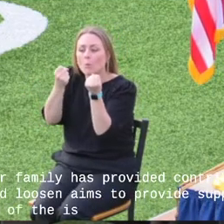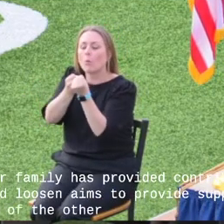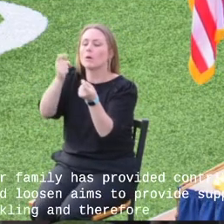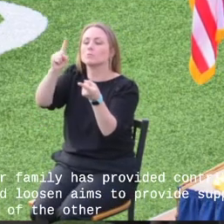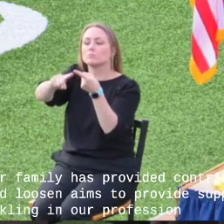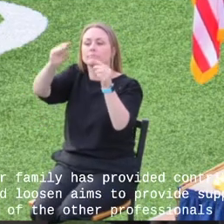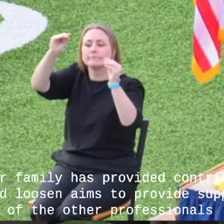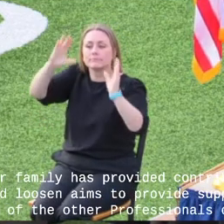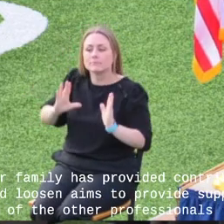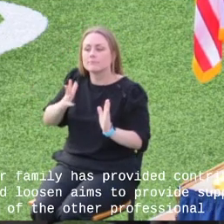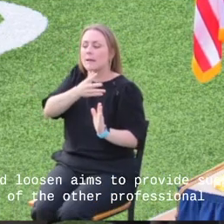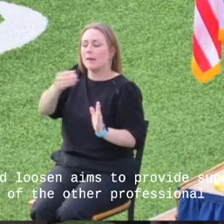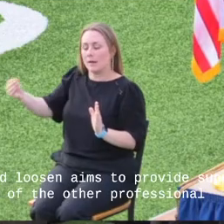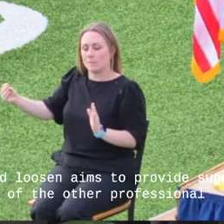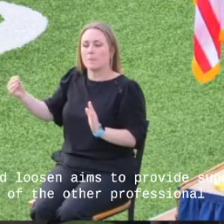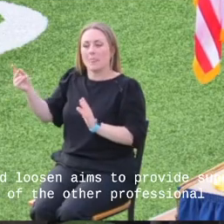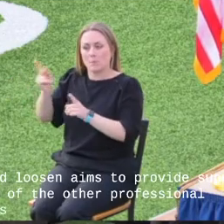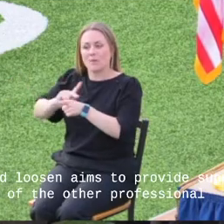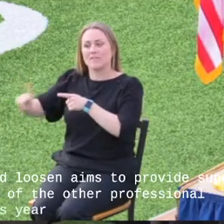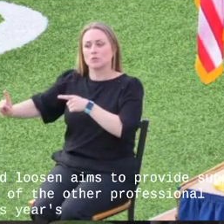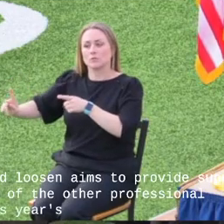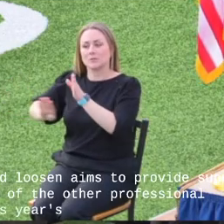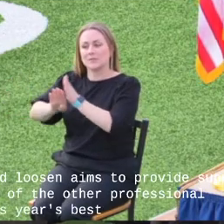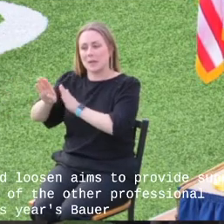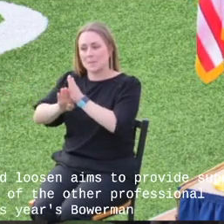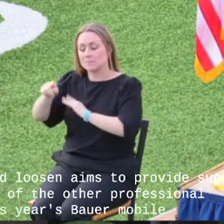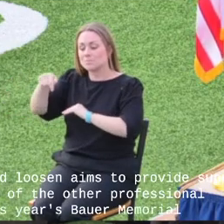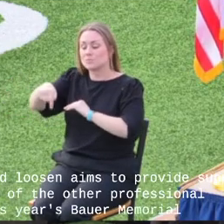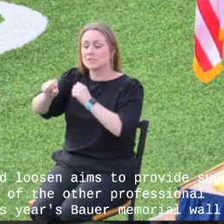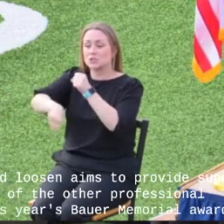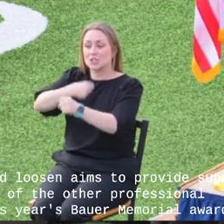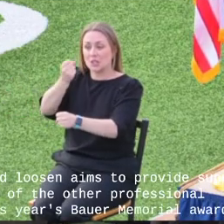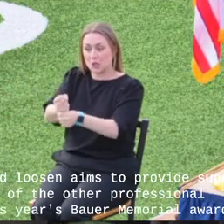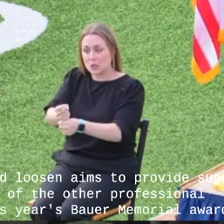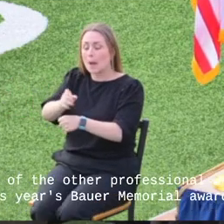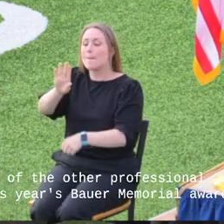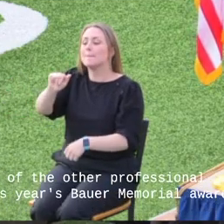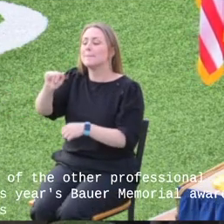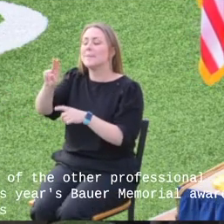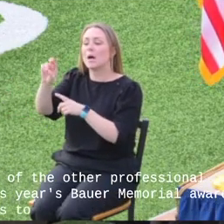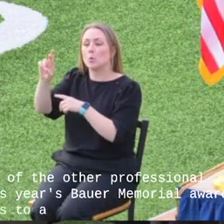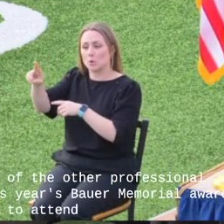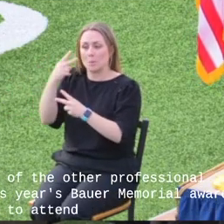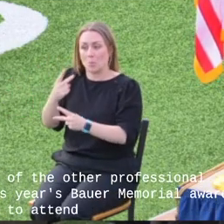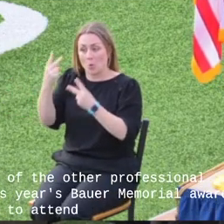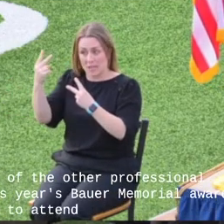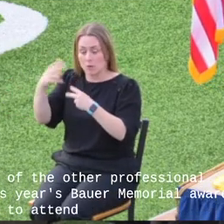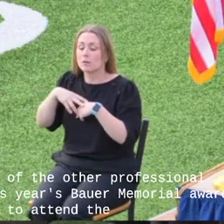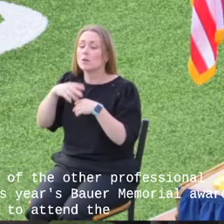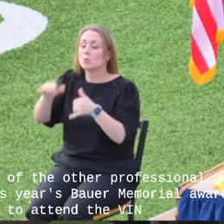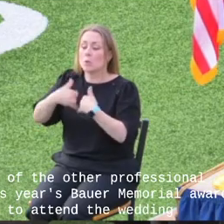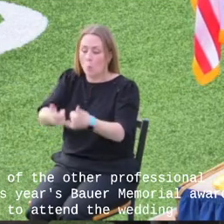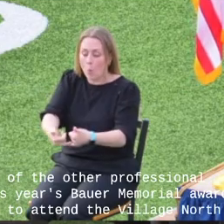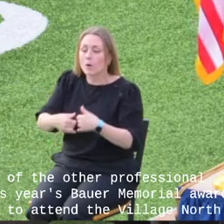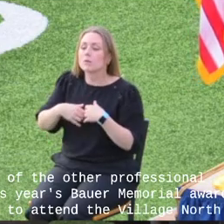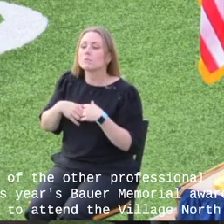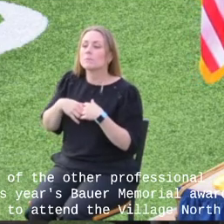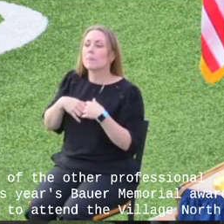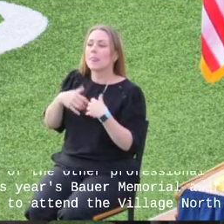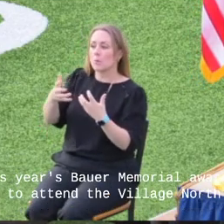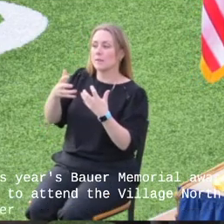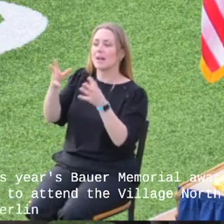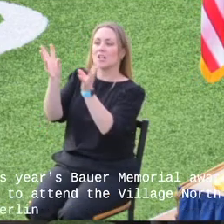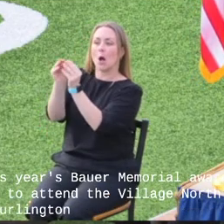their professional development. This year's Bauer Memorial Award recipient plans to attend the Vinod Nord Conference